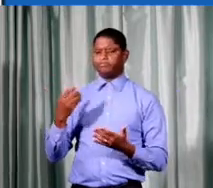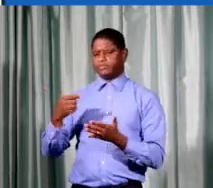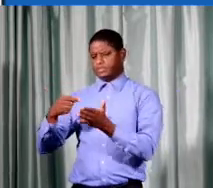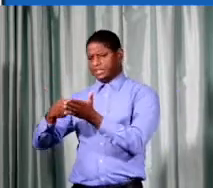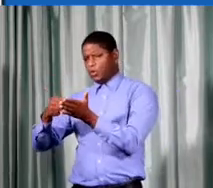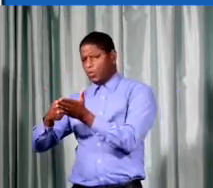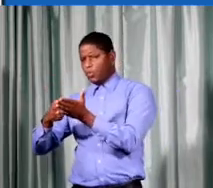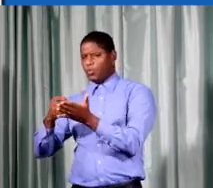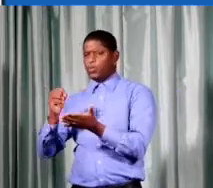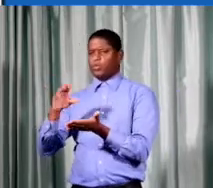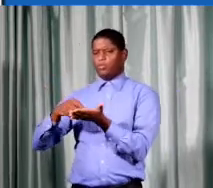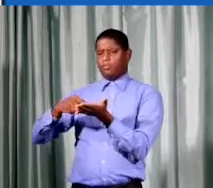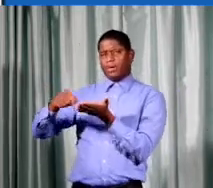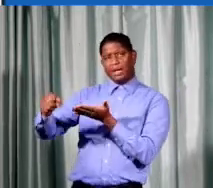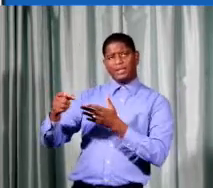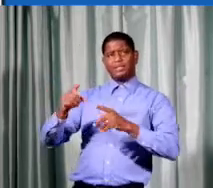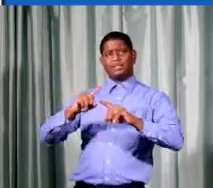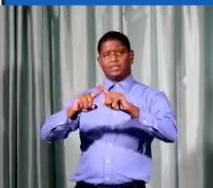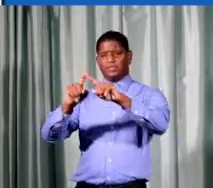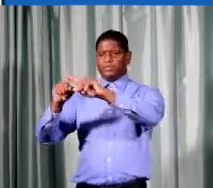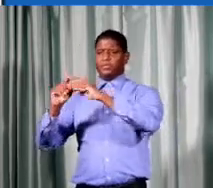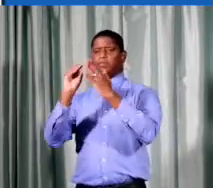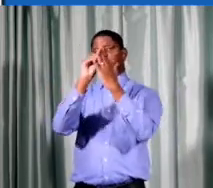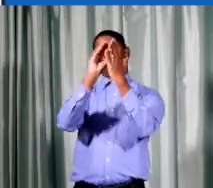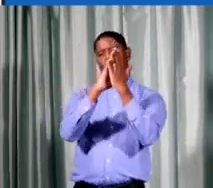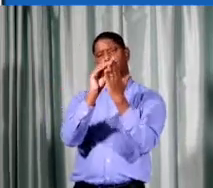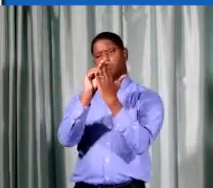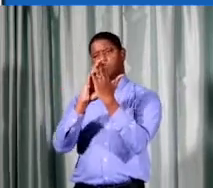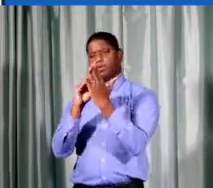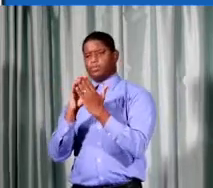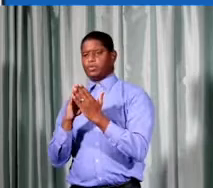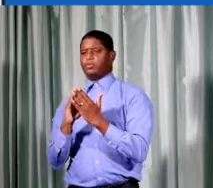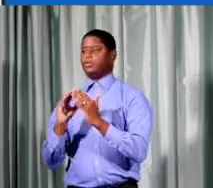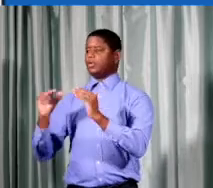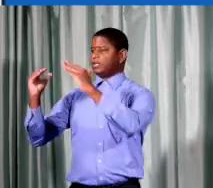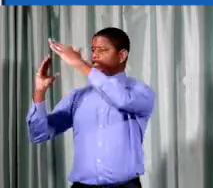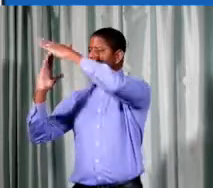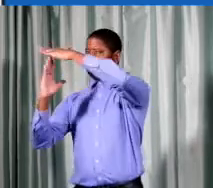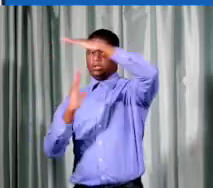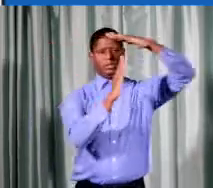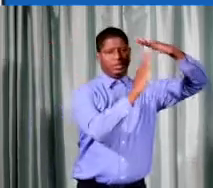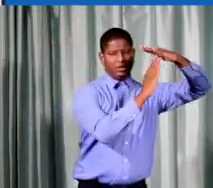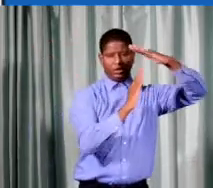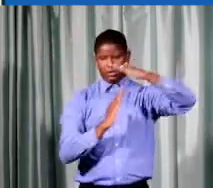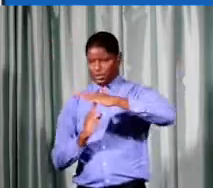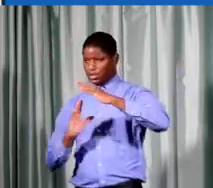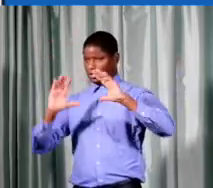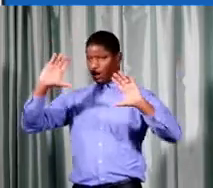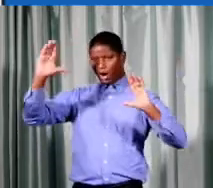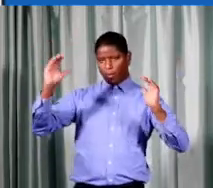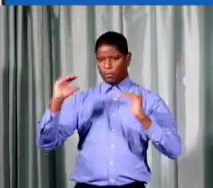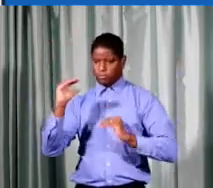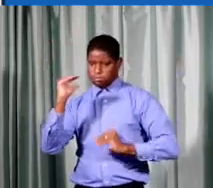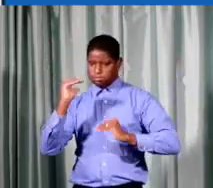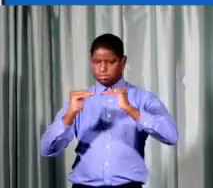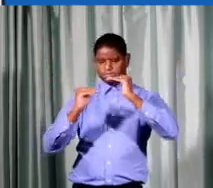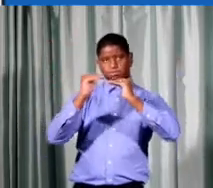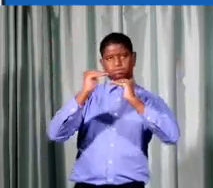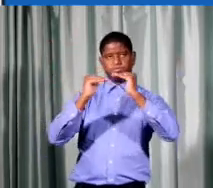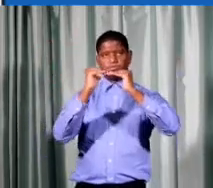payable. And at the end, the accounts are balanced. So my cash account